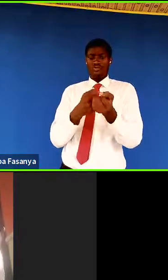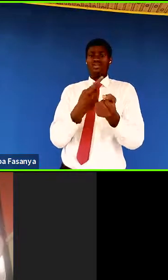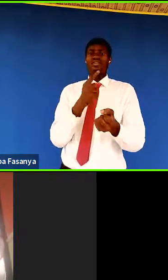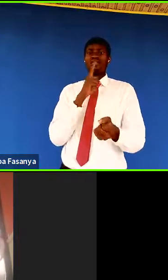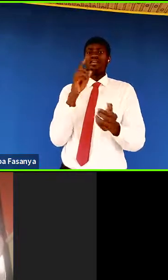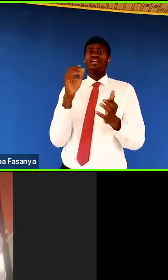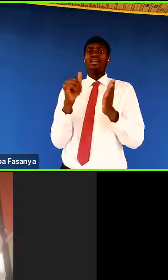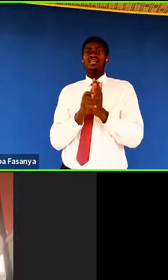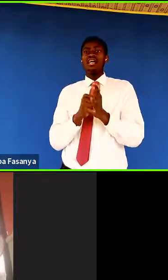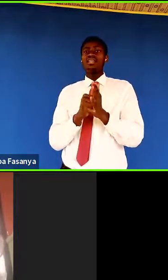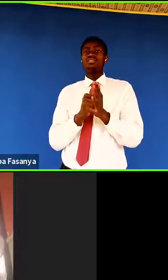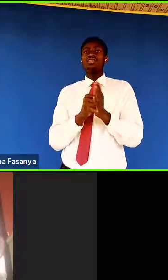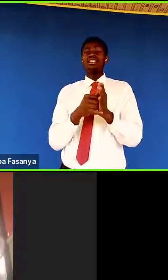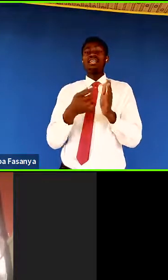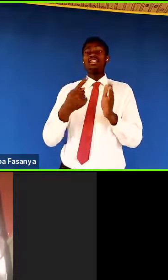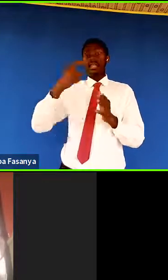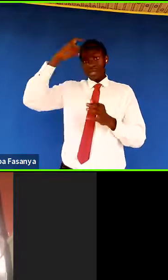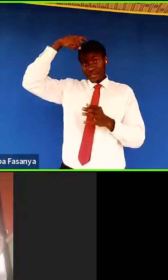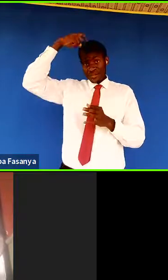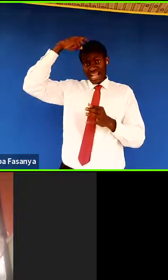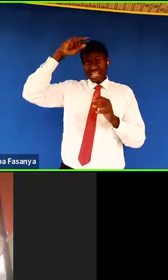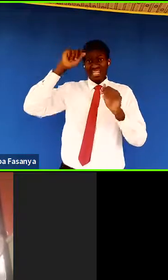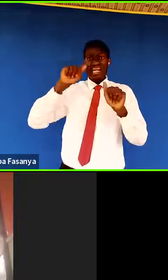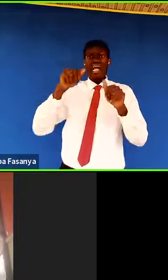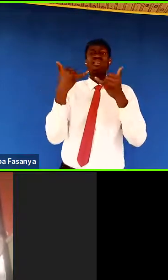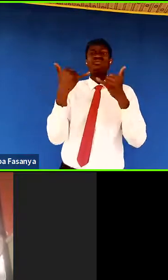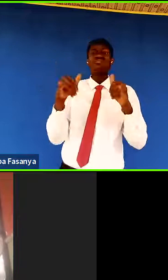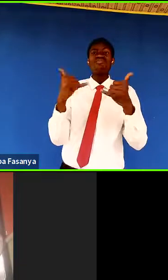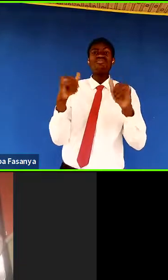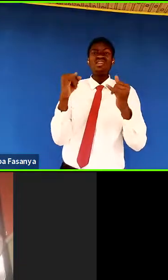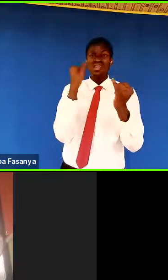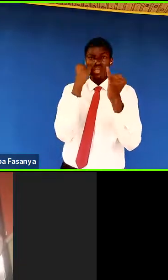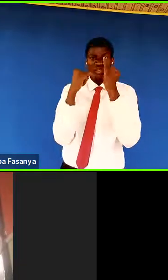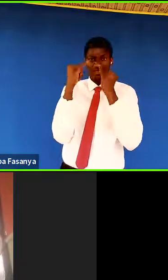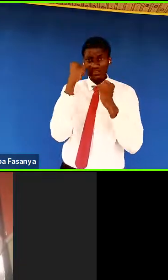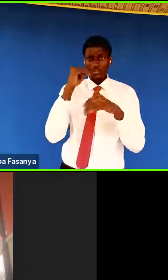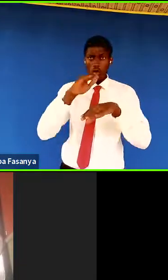that is under pressure for conceiving.